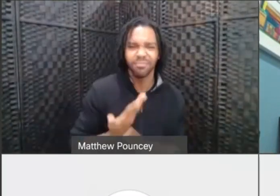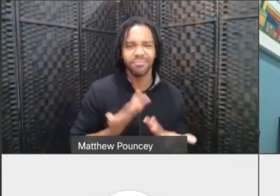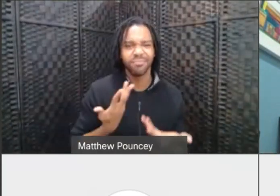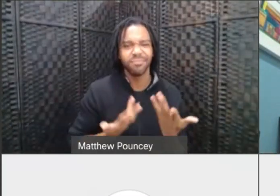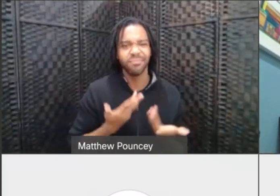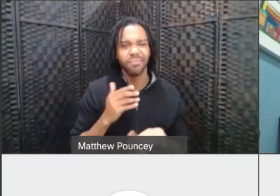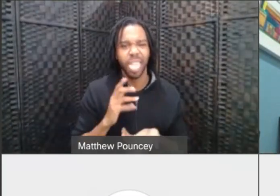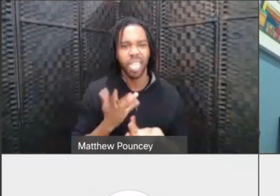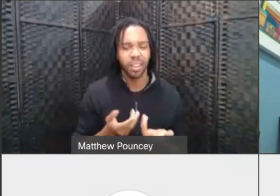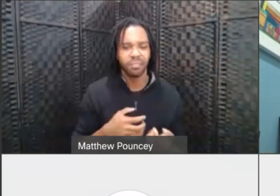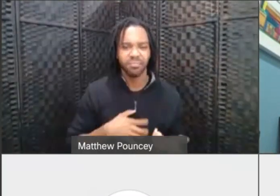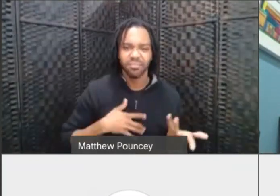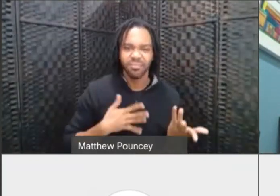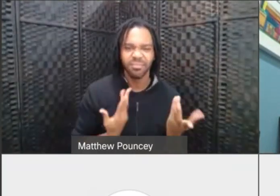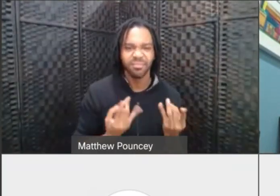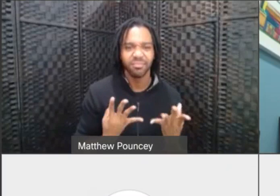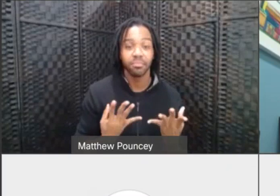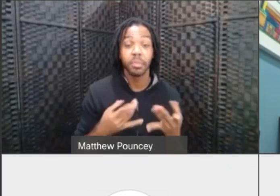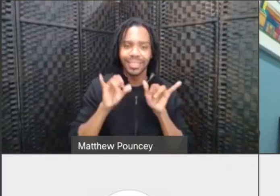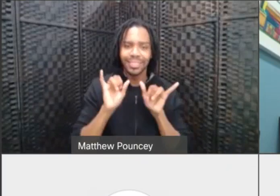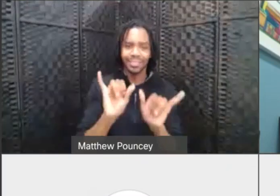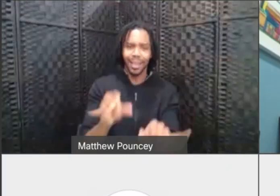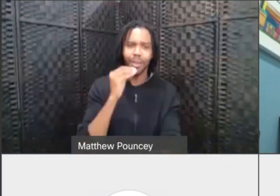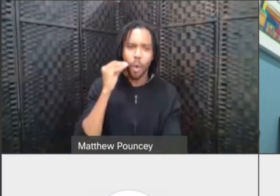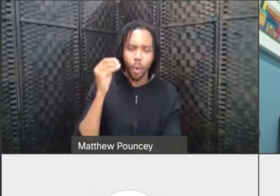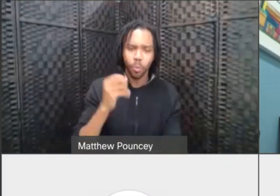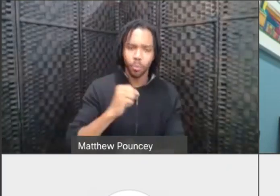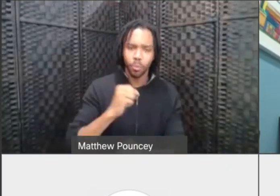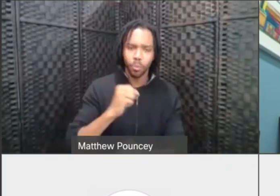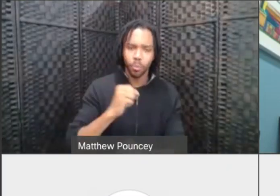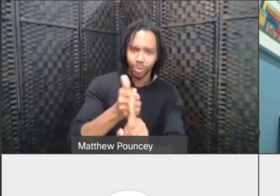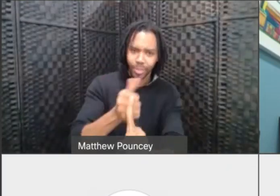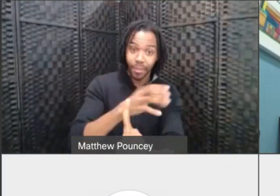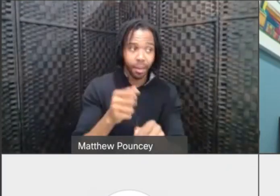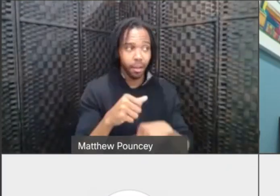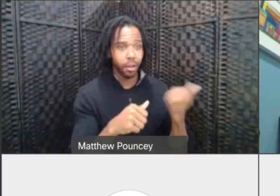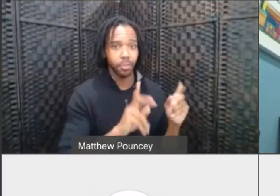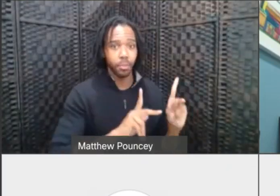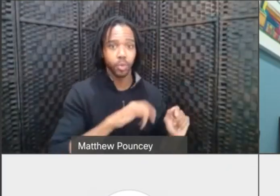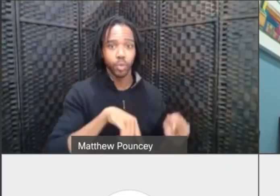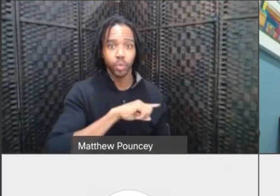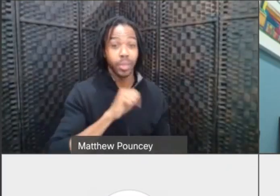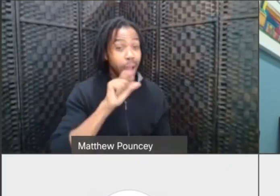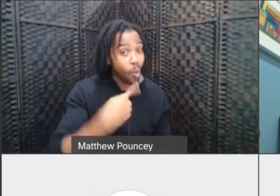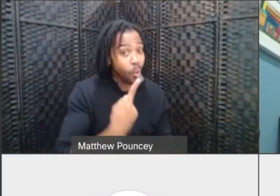um, that we stay home and protect ourselves and others, not only from COVID, but from the